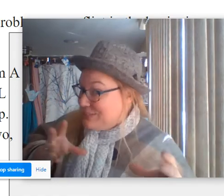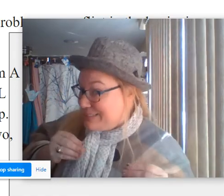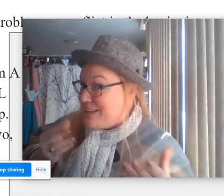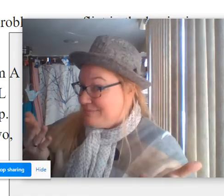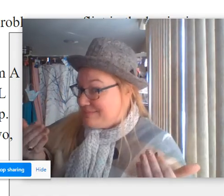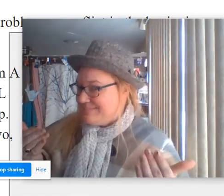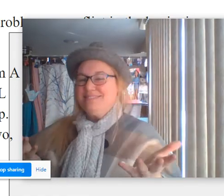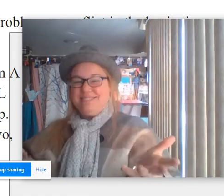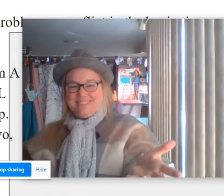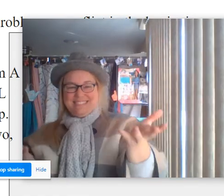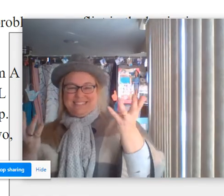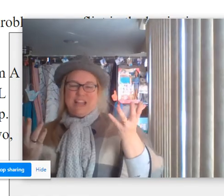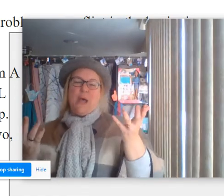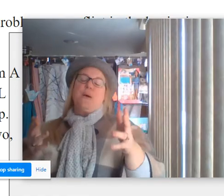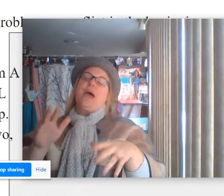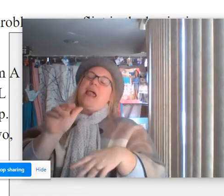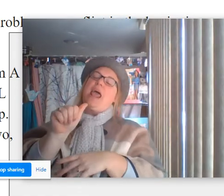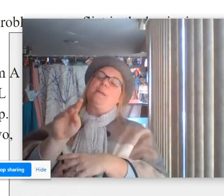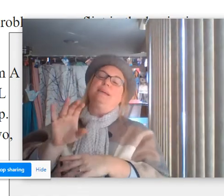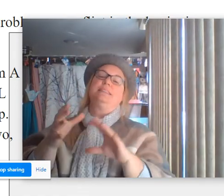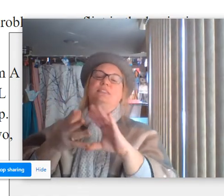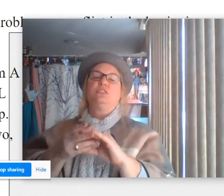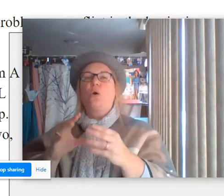an ABC story,